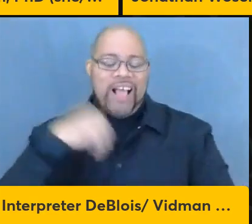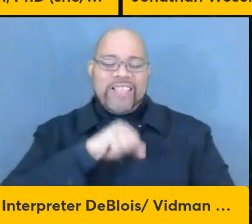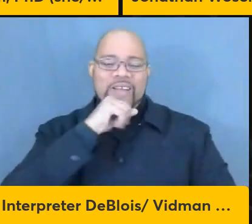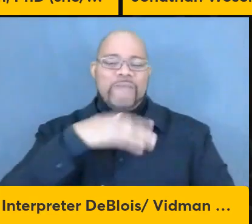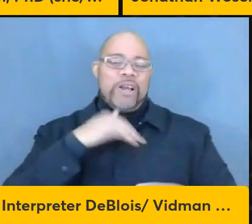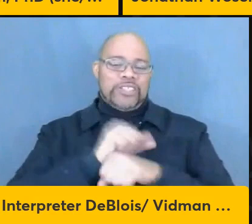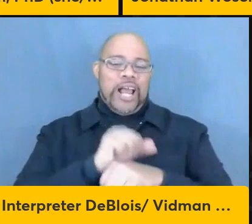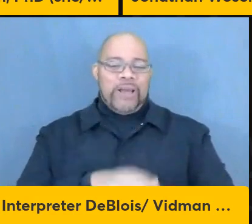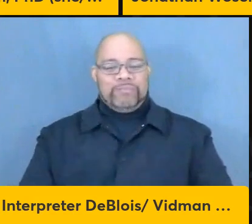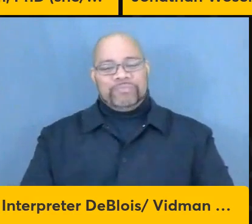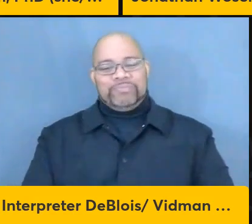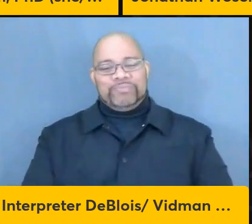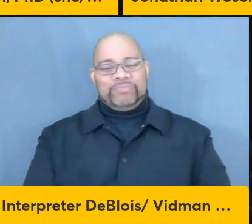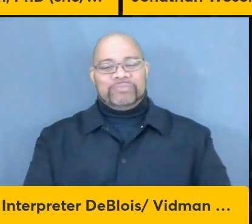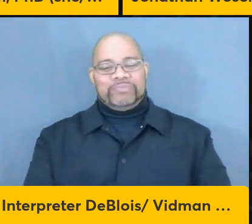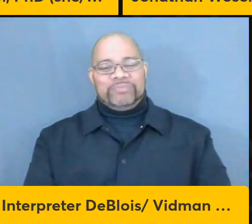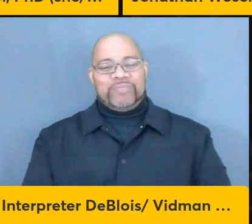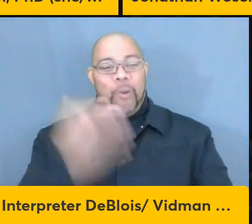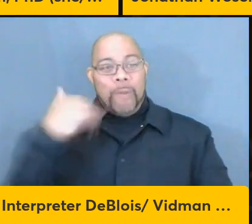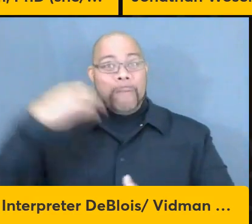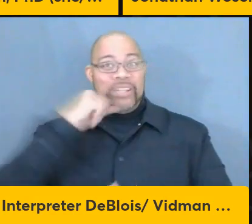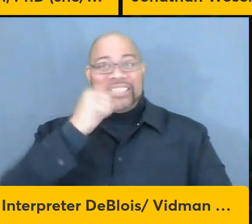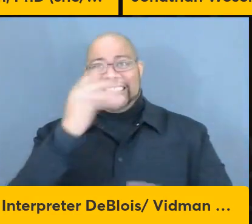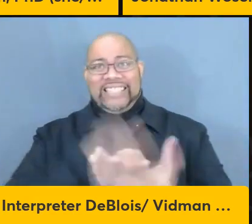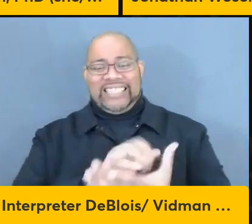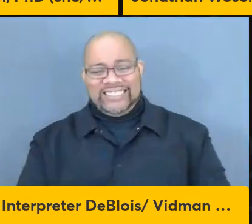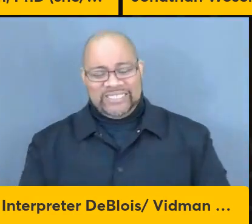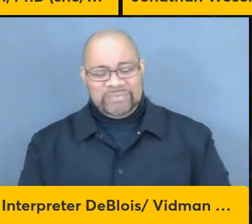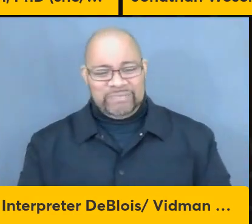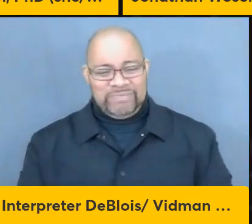job. I hope my boss doesn't see this.